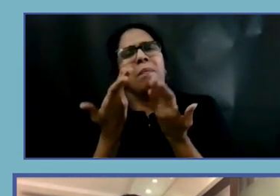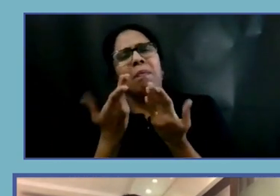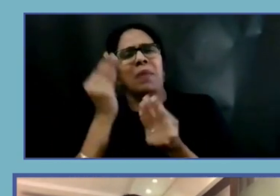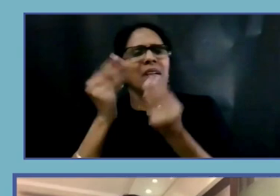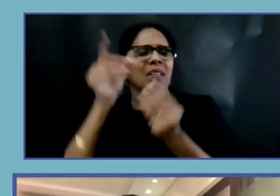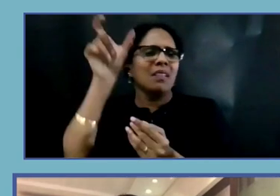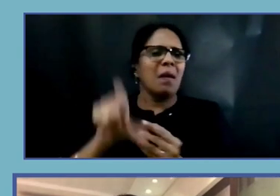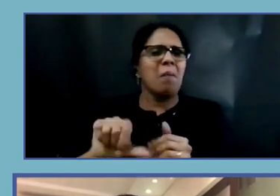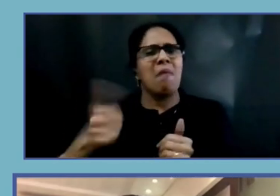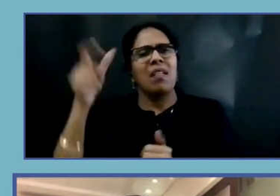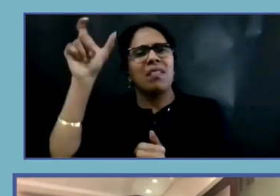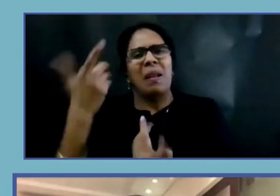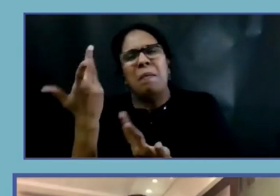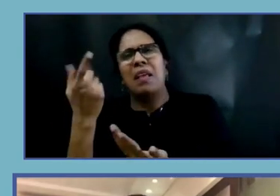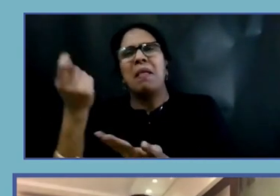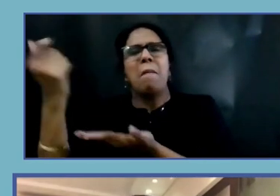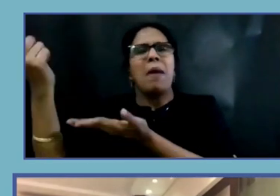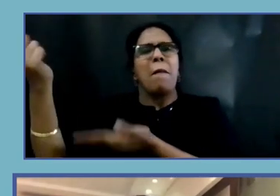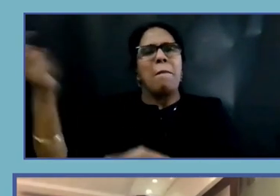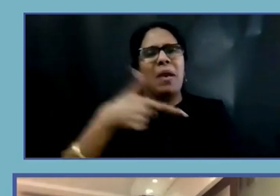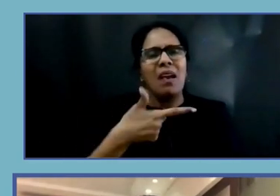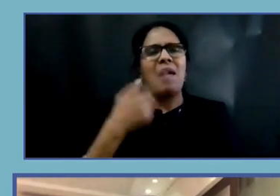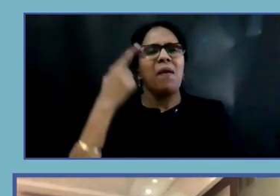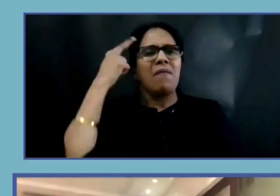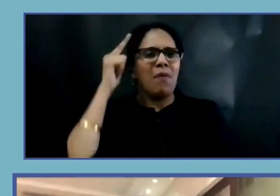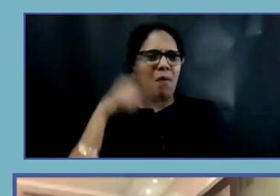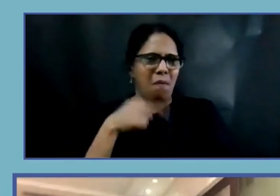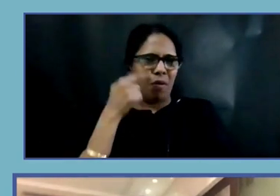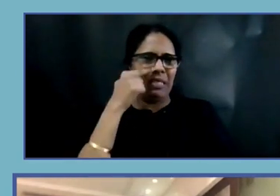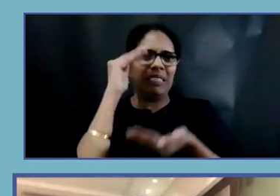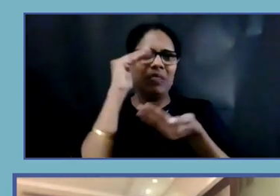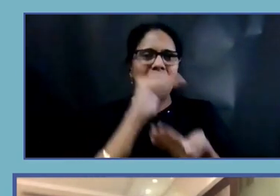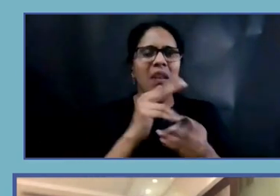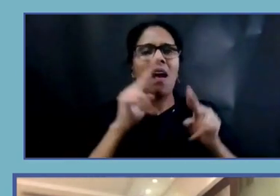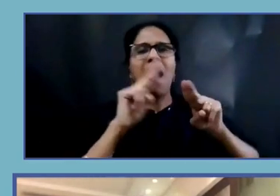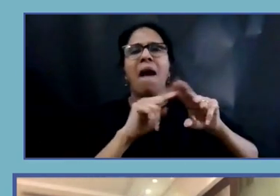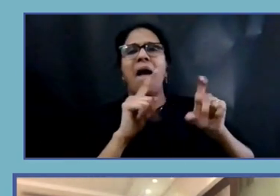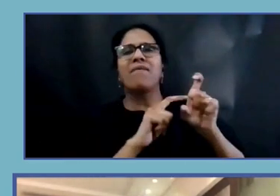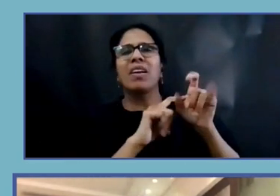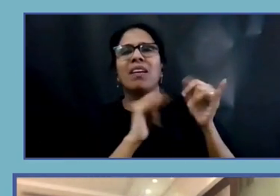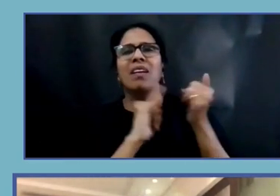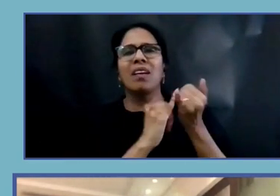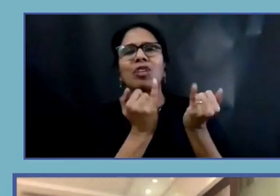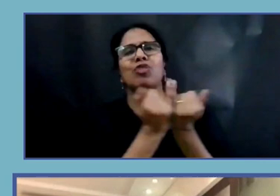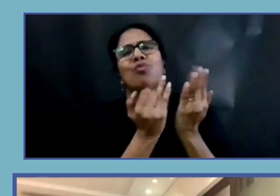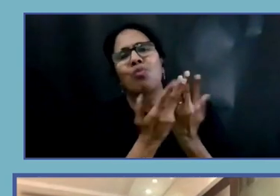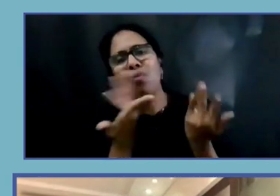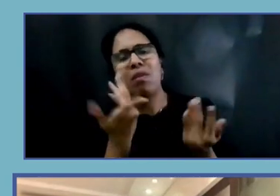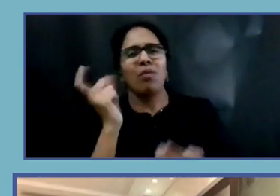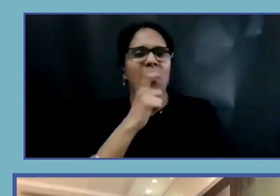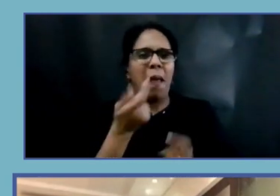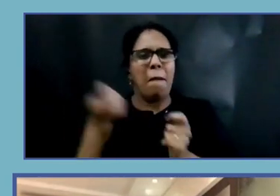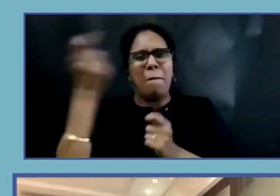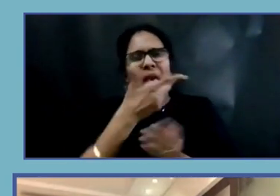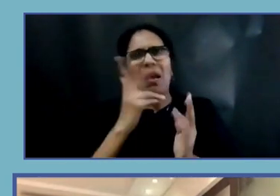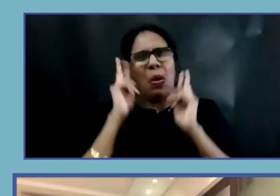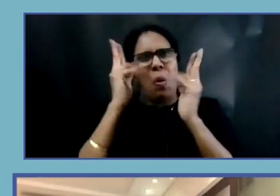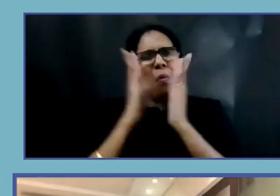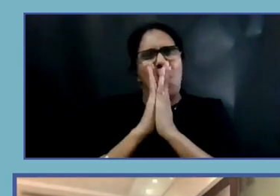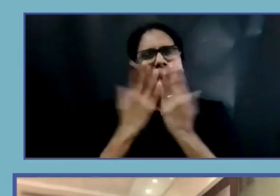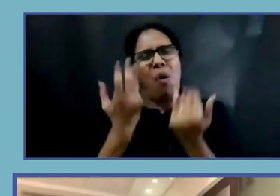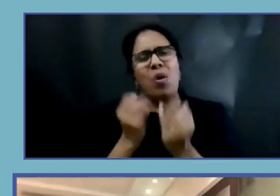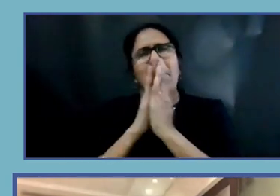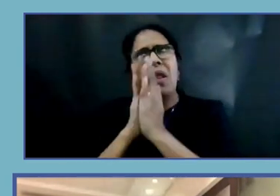know, help me deposit the tuition fee of my daughter in my school or college. And imagine Pranav comes and he